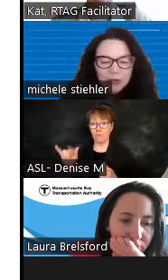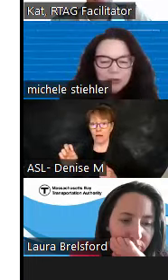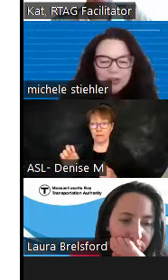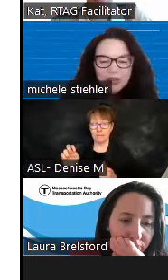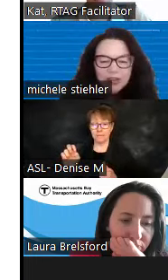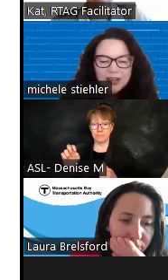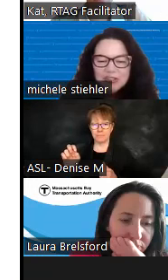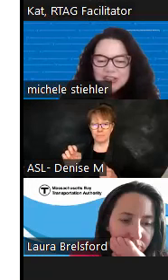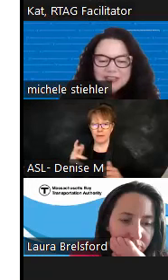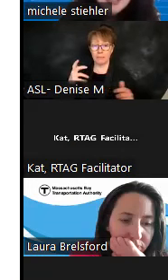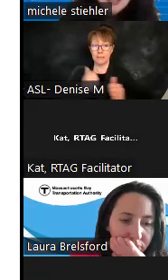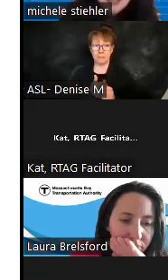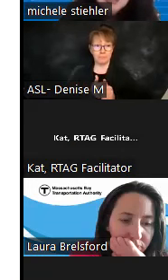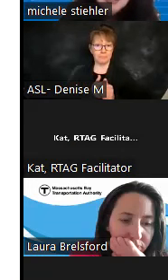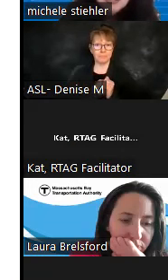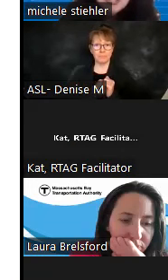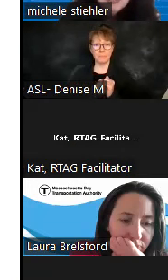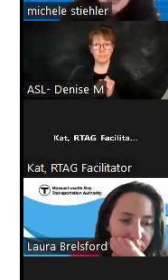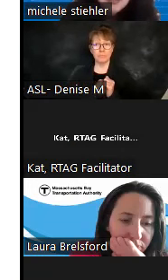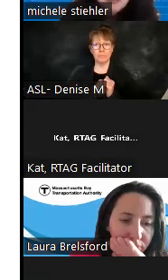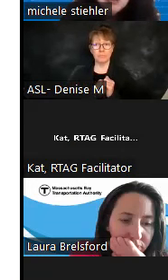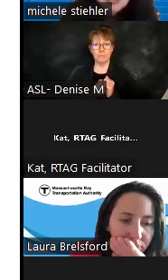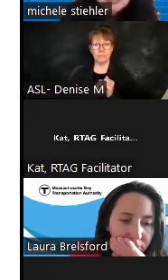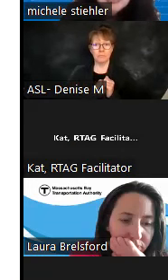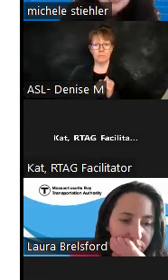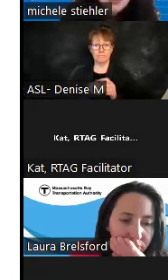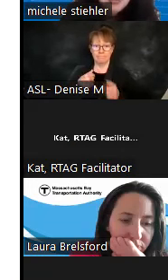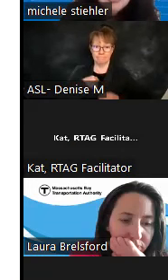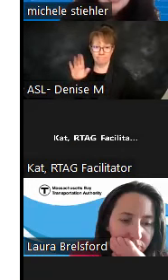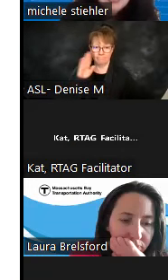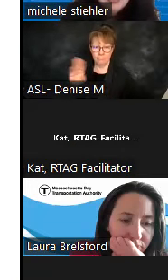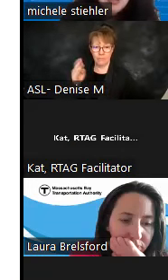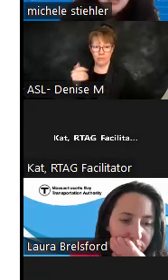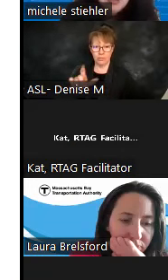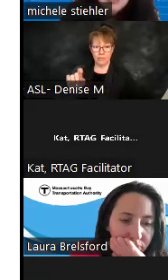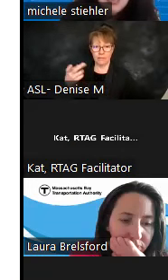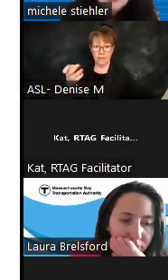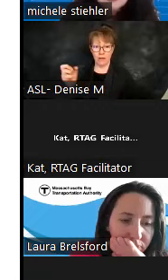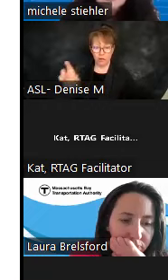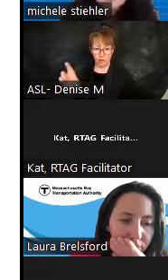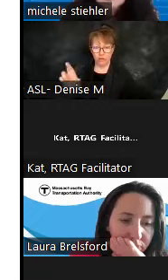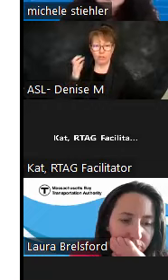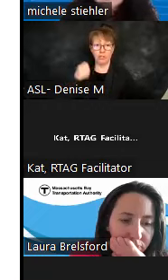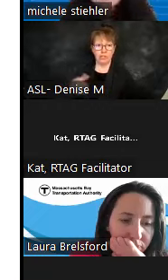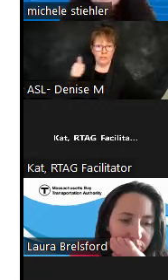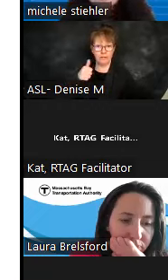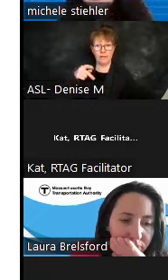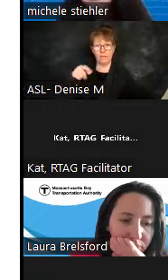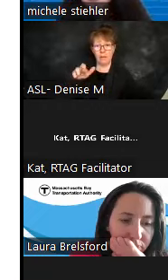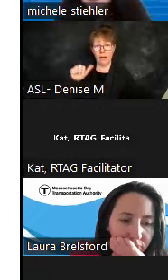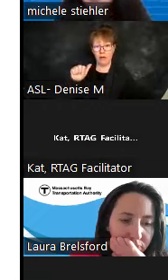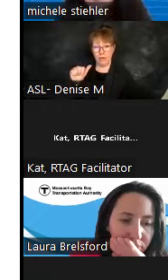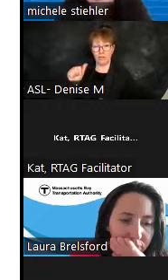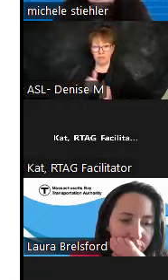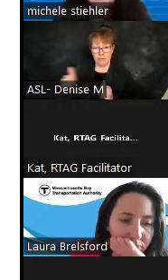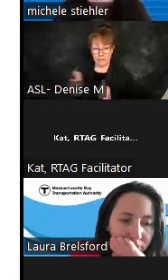you. Michelle Styler, Chief of Paratransit with the Ride. I actually am going to